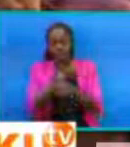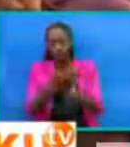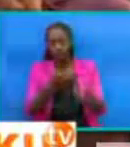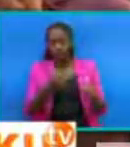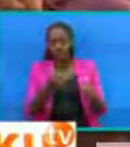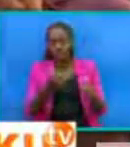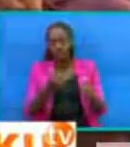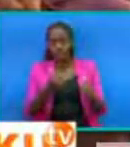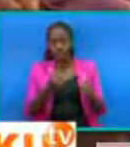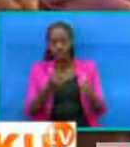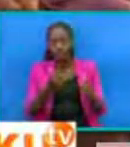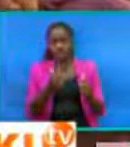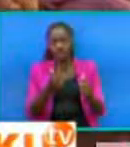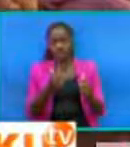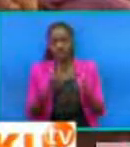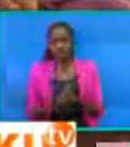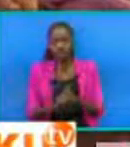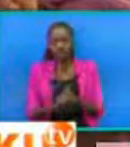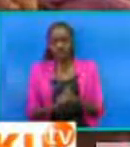an in-between